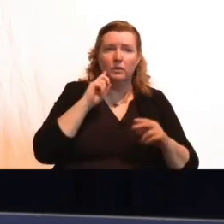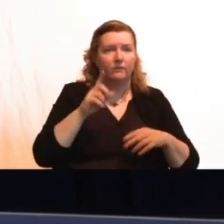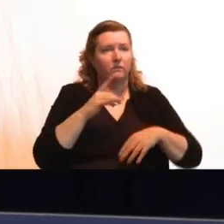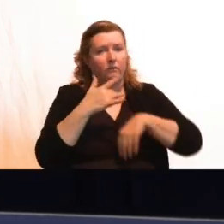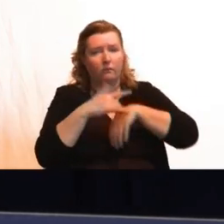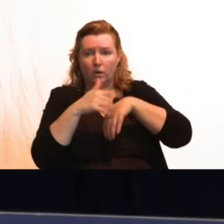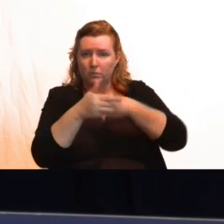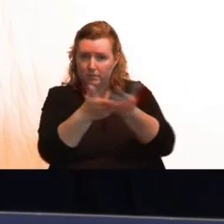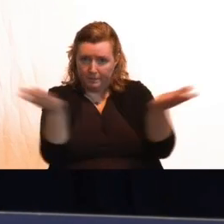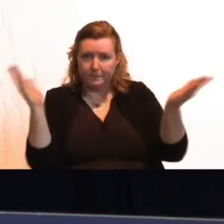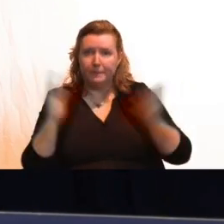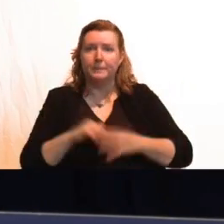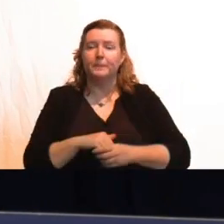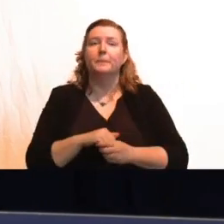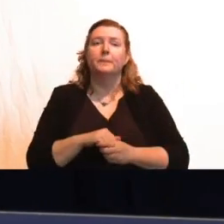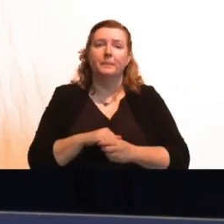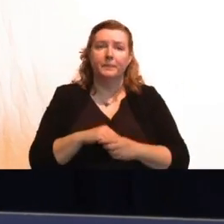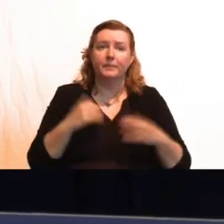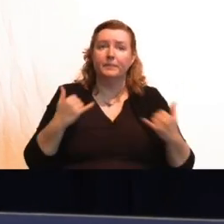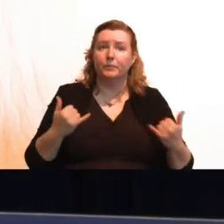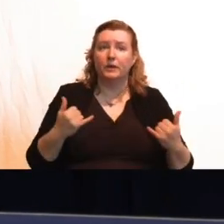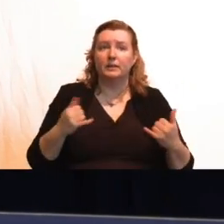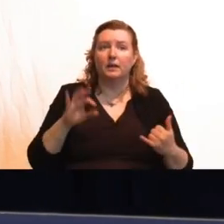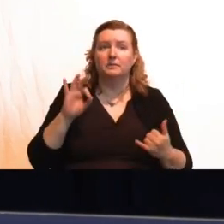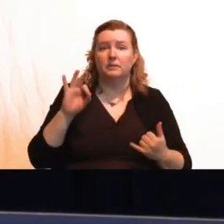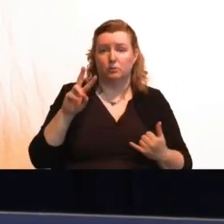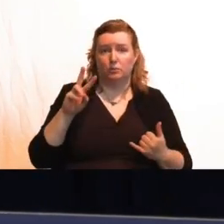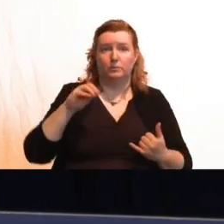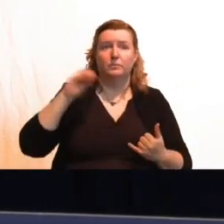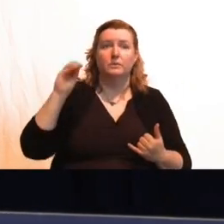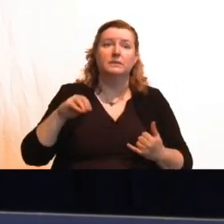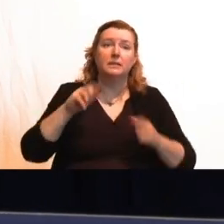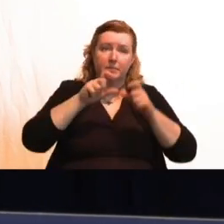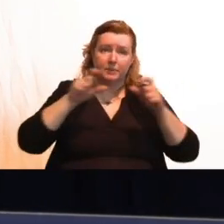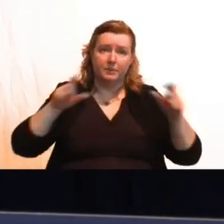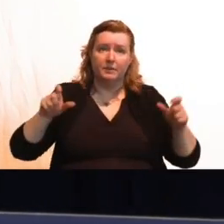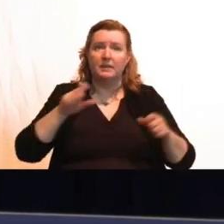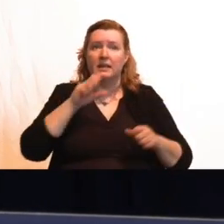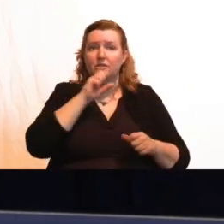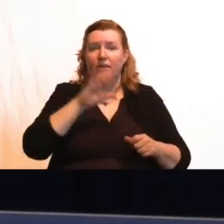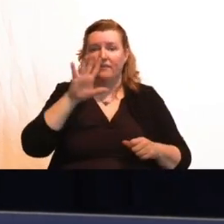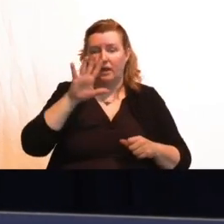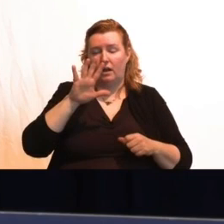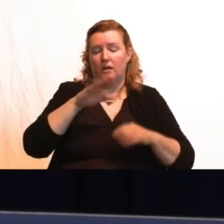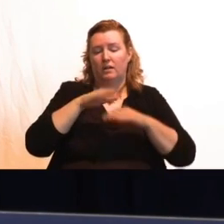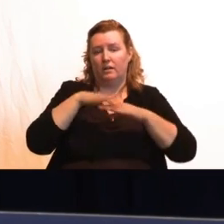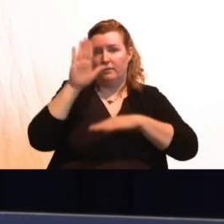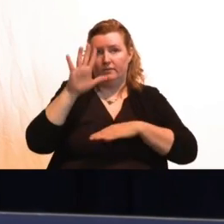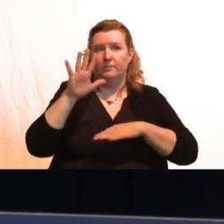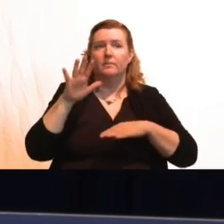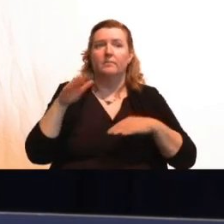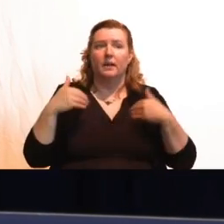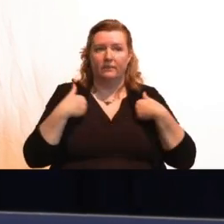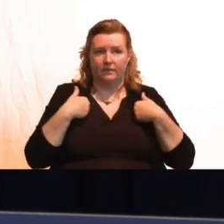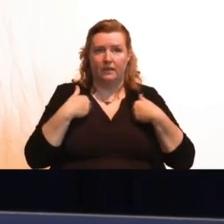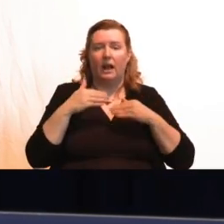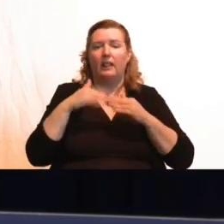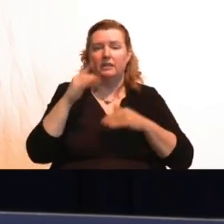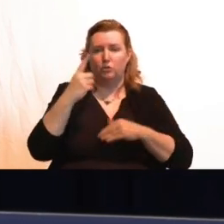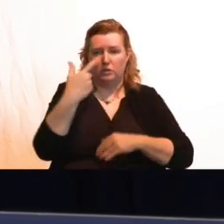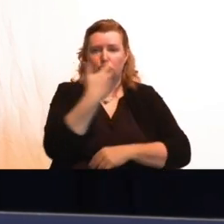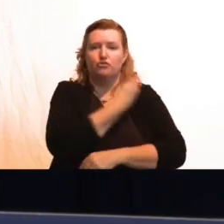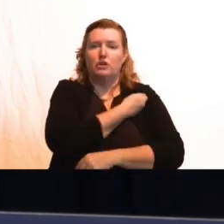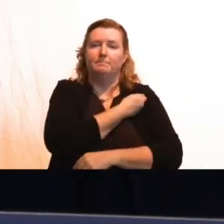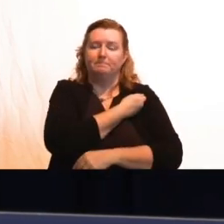in New Jersey have received at least 1 dose. 78% of those age and up age 5 and up have completed their